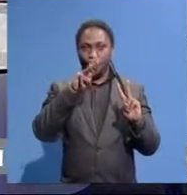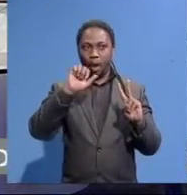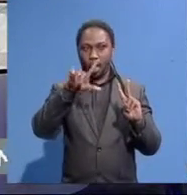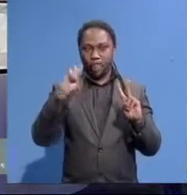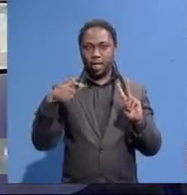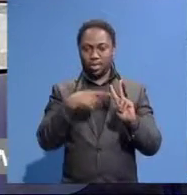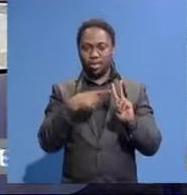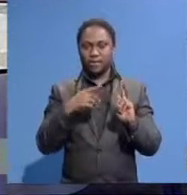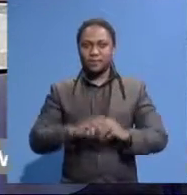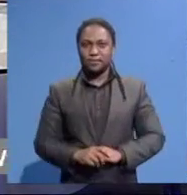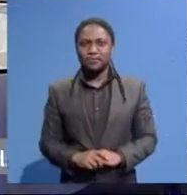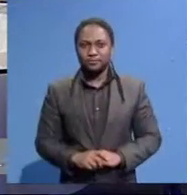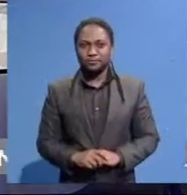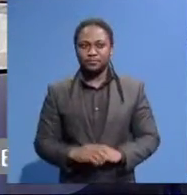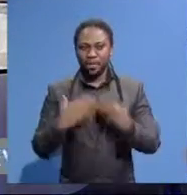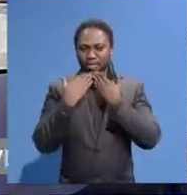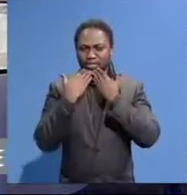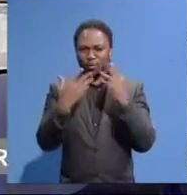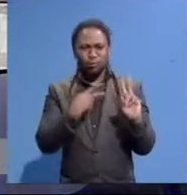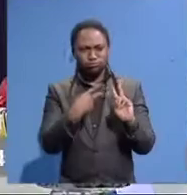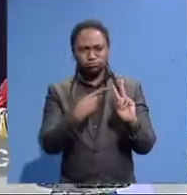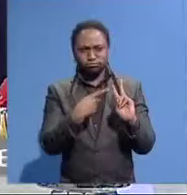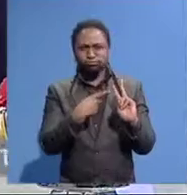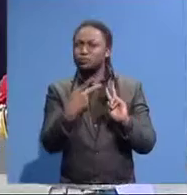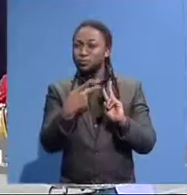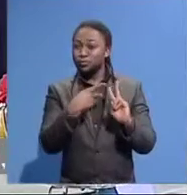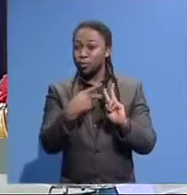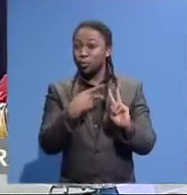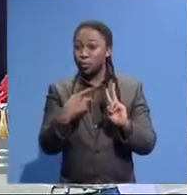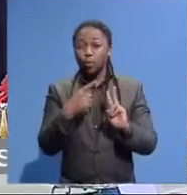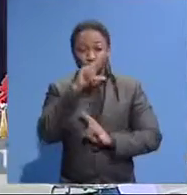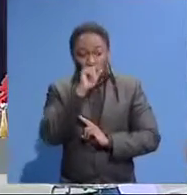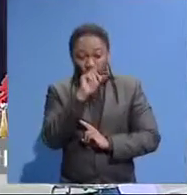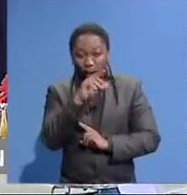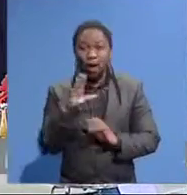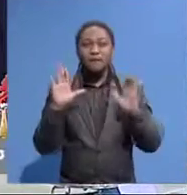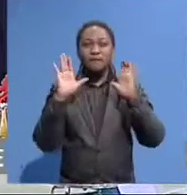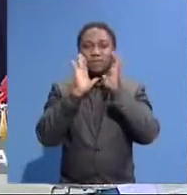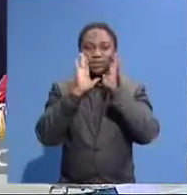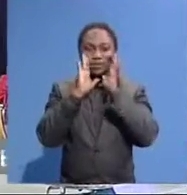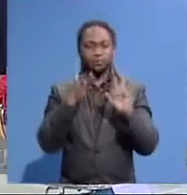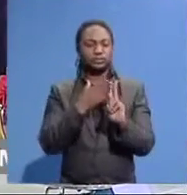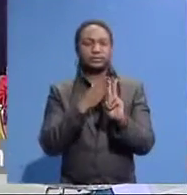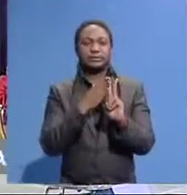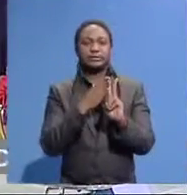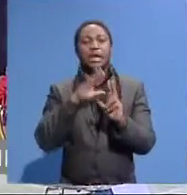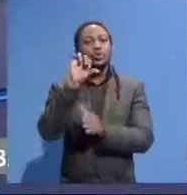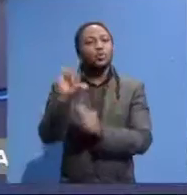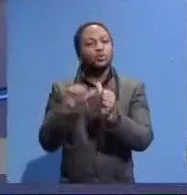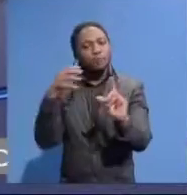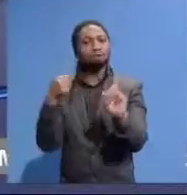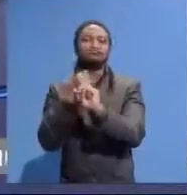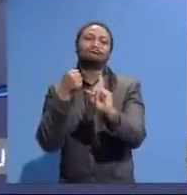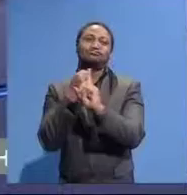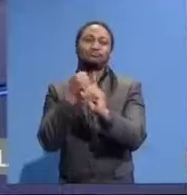me. Thank you, Tracy. I think the both of you really are social commentators. Is that right? Mm-hmm. Social activists. Social activists. Yeah. Okay. So,